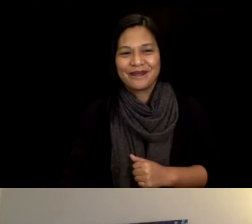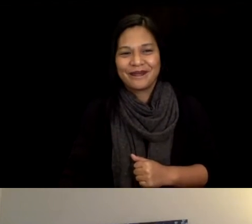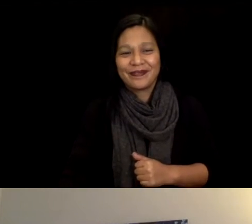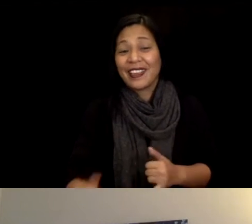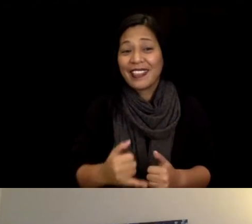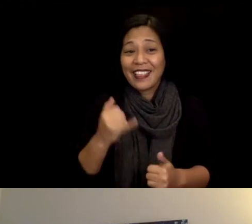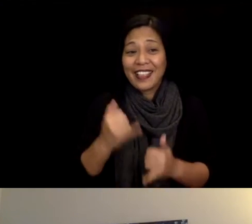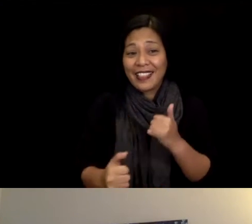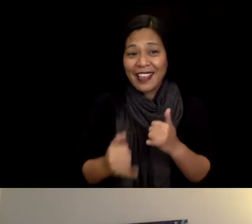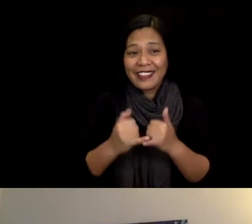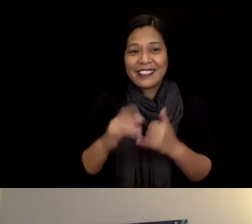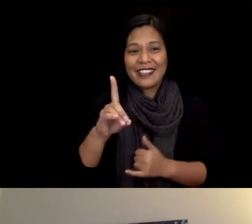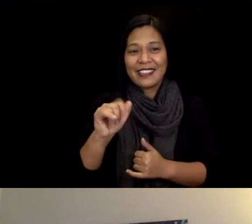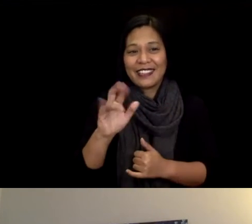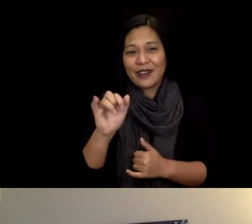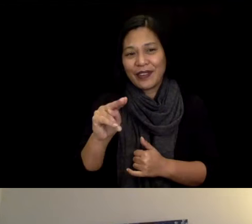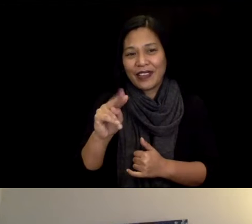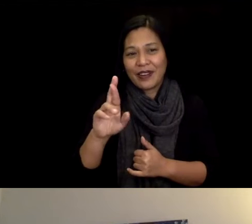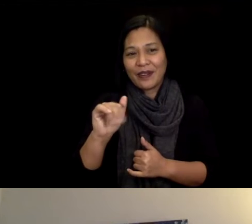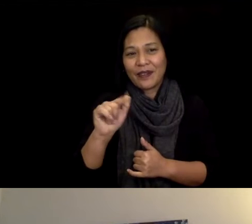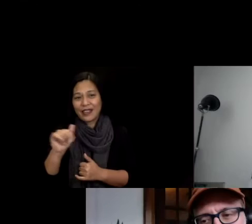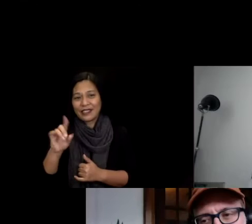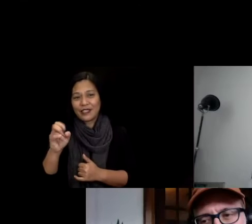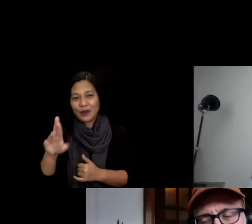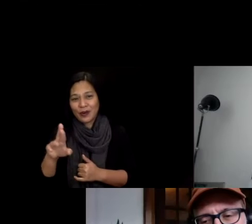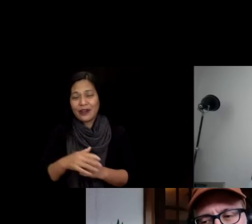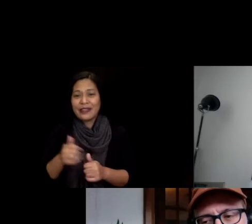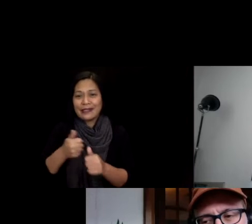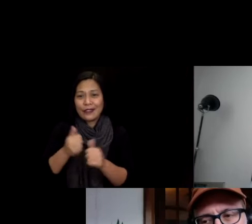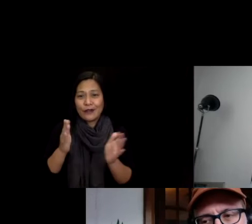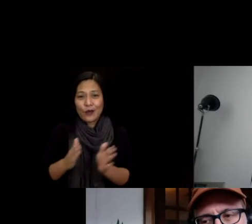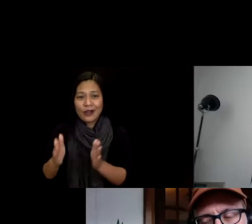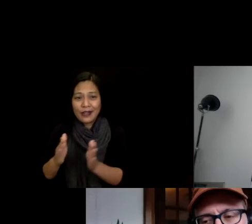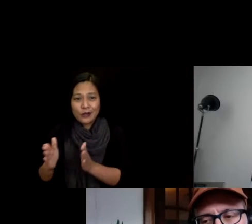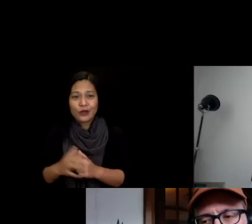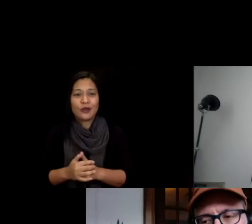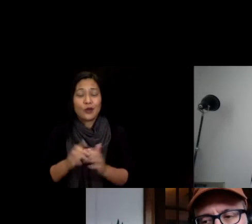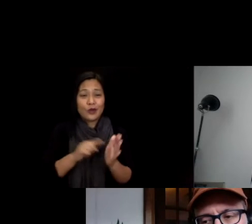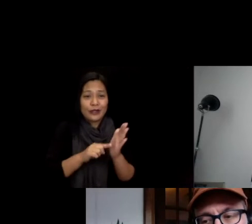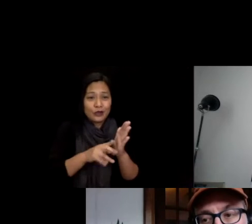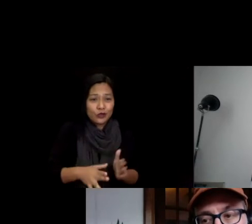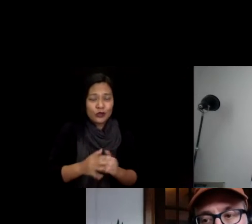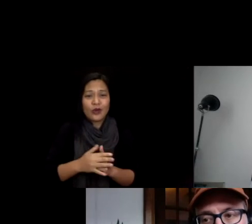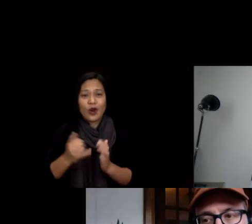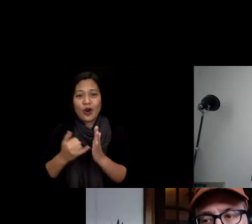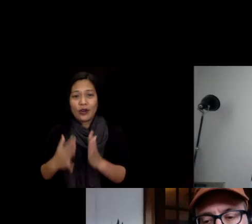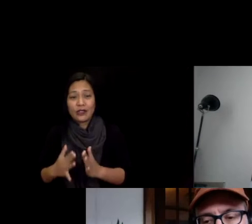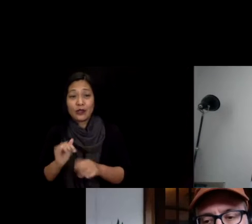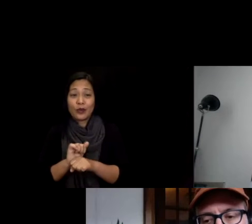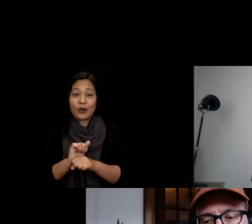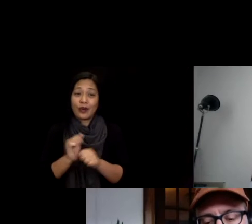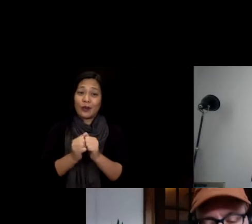Last but not least, we have Darian Razdar, organizer, researcher, and artist, working with Bricks and Glitter